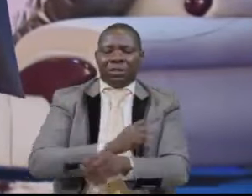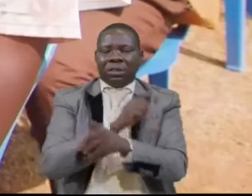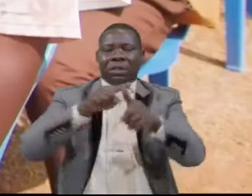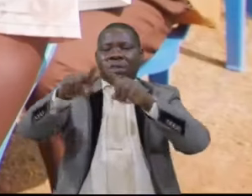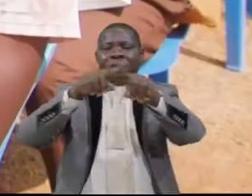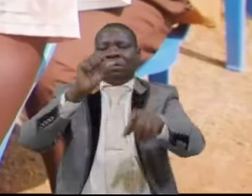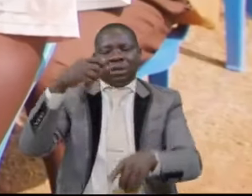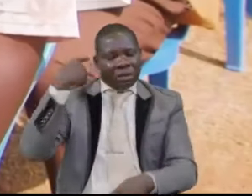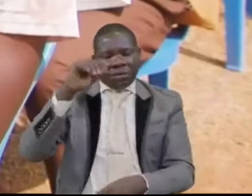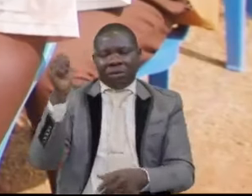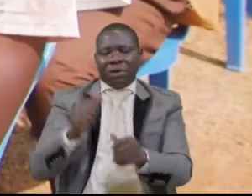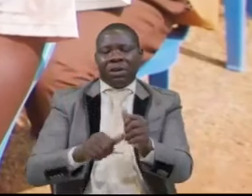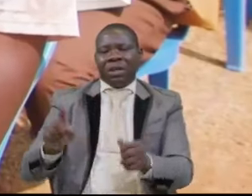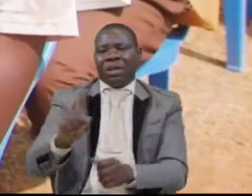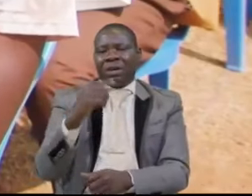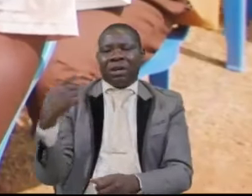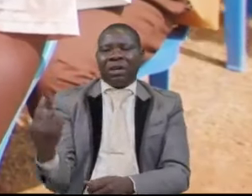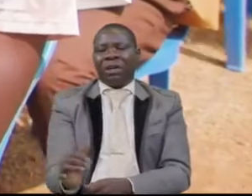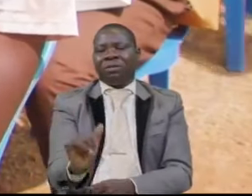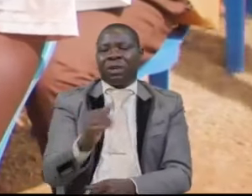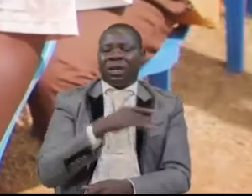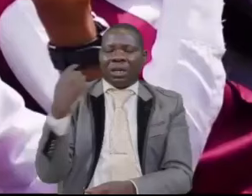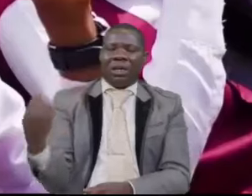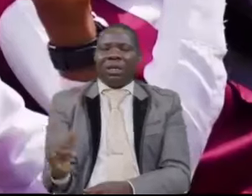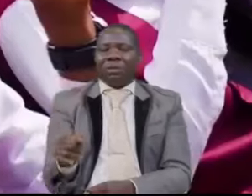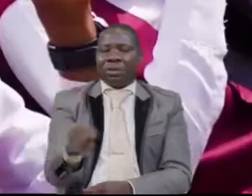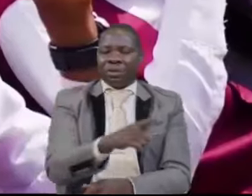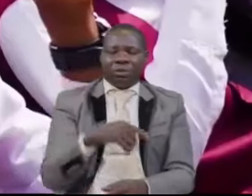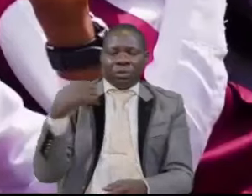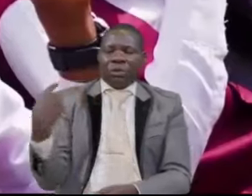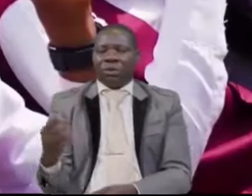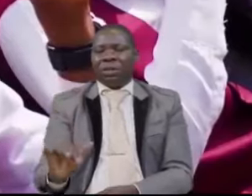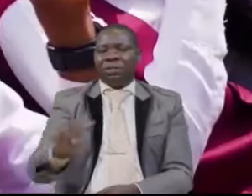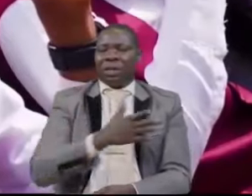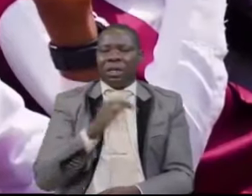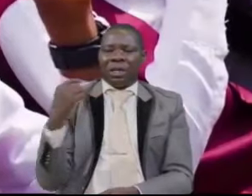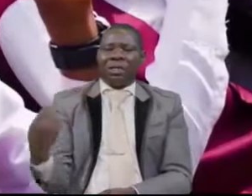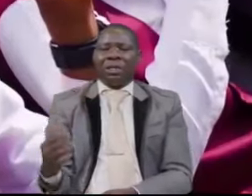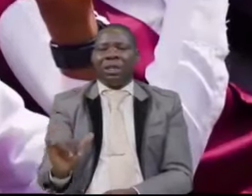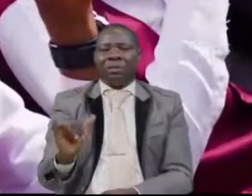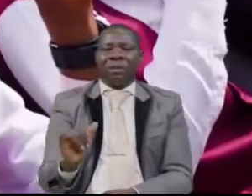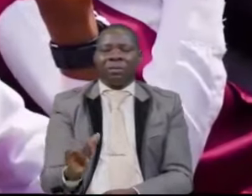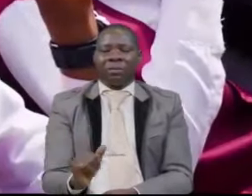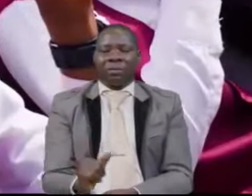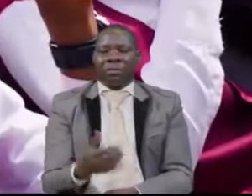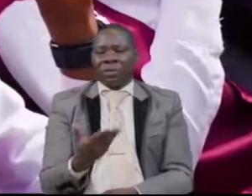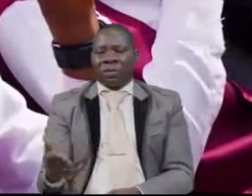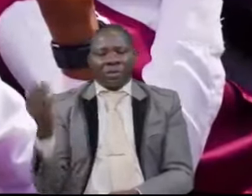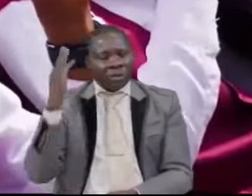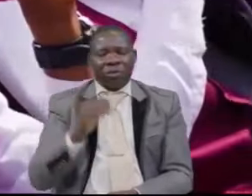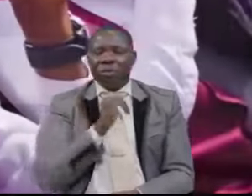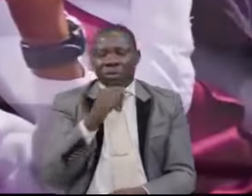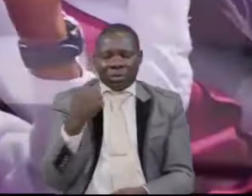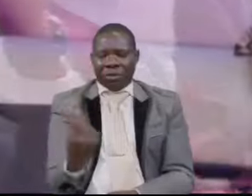ever. You forever and ever. Yes. Things will not always be like